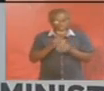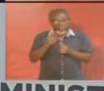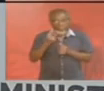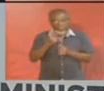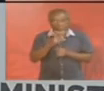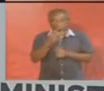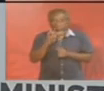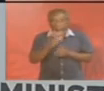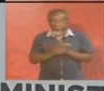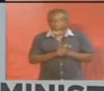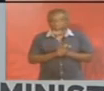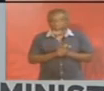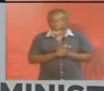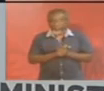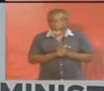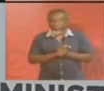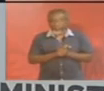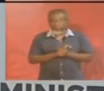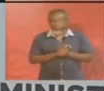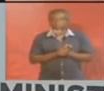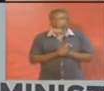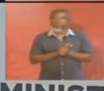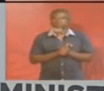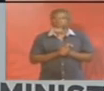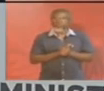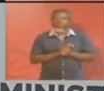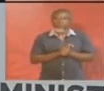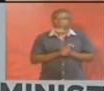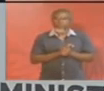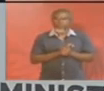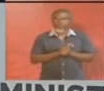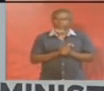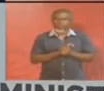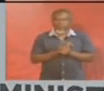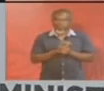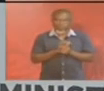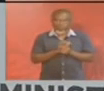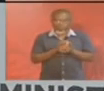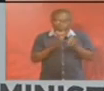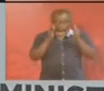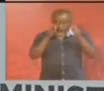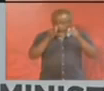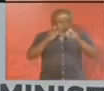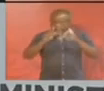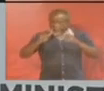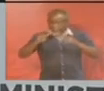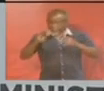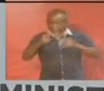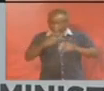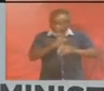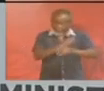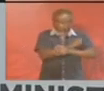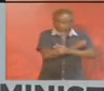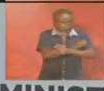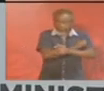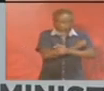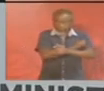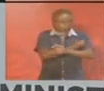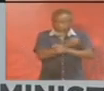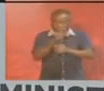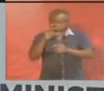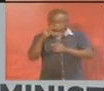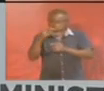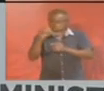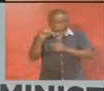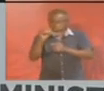basically speaks to the schedule for the second dose of AstraZeneca. The WHO recommends that we give the second dose of